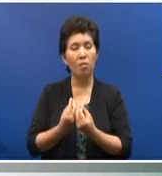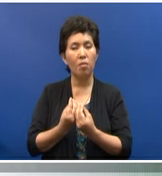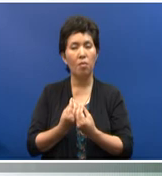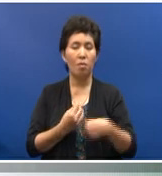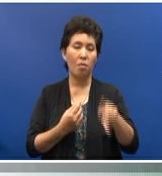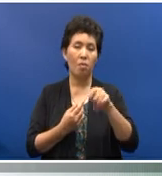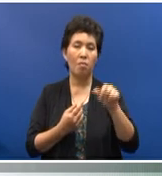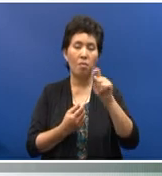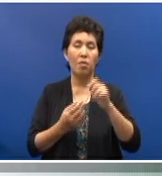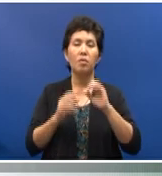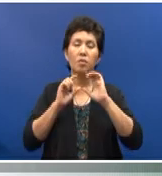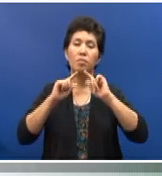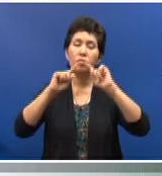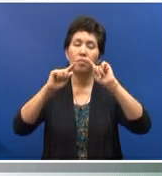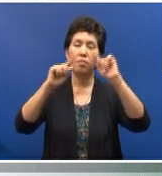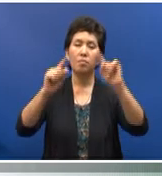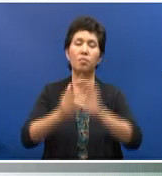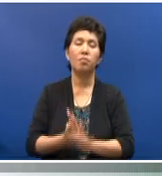more social and also